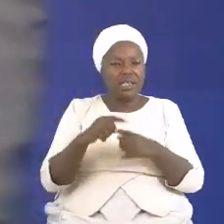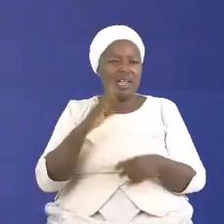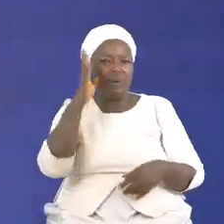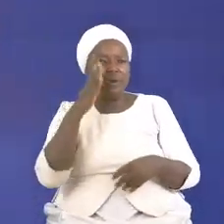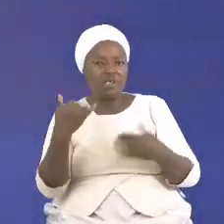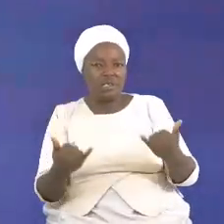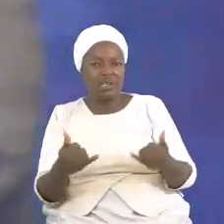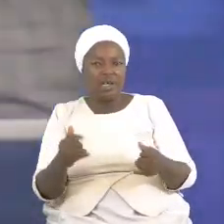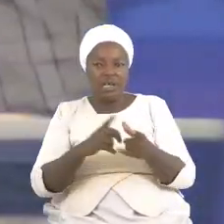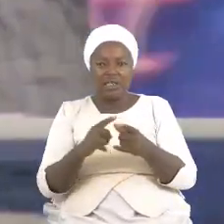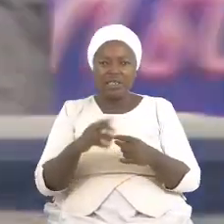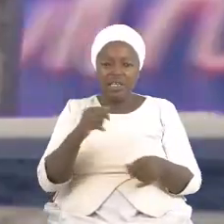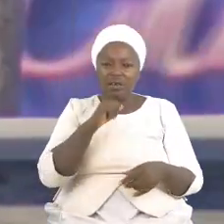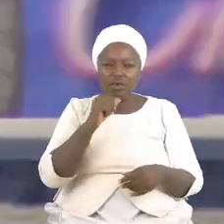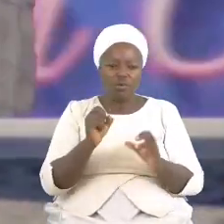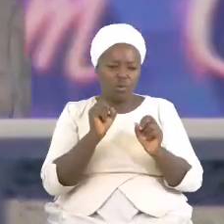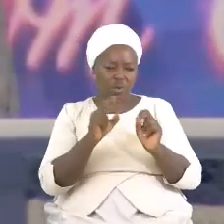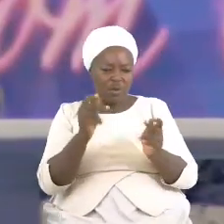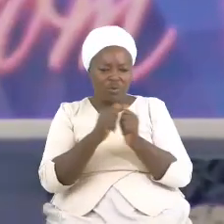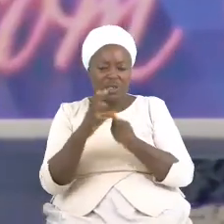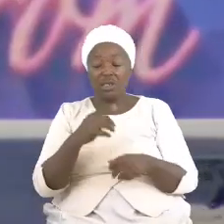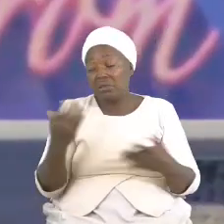that when we get